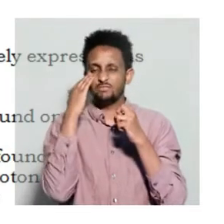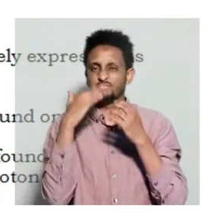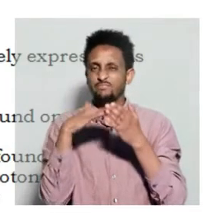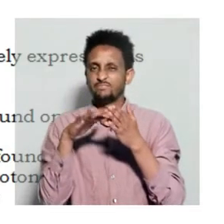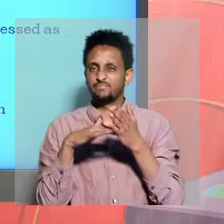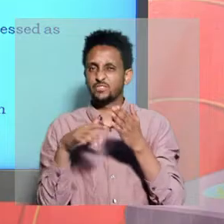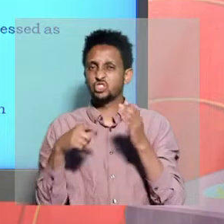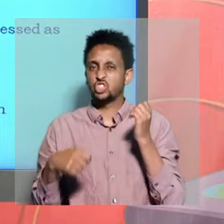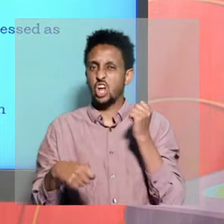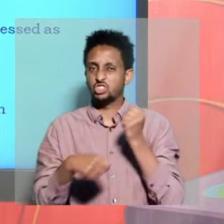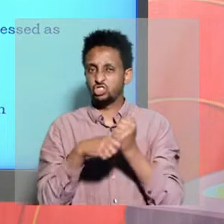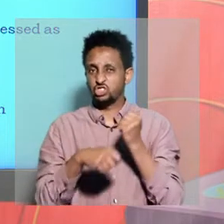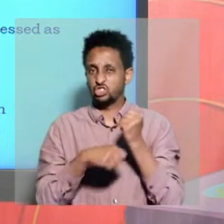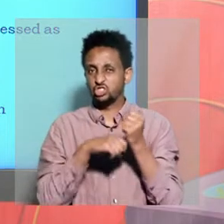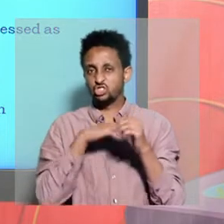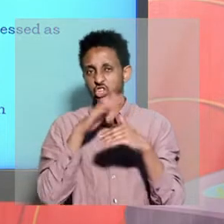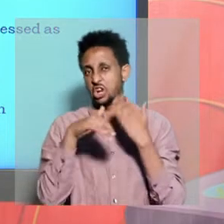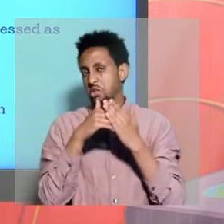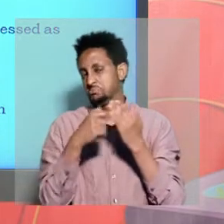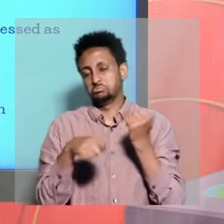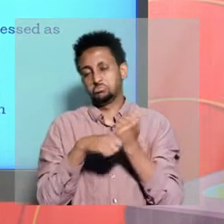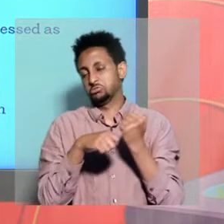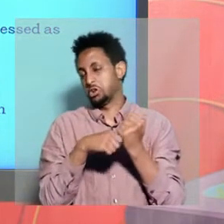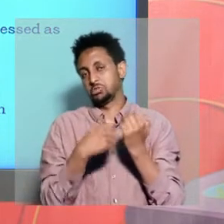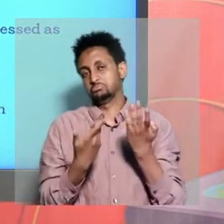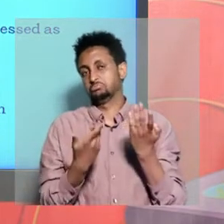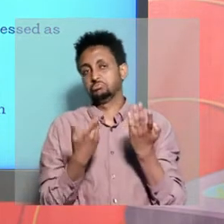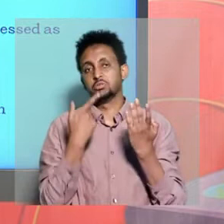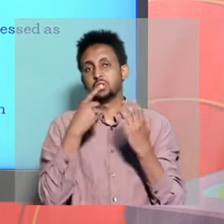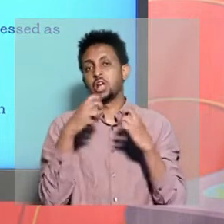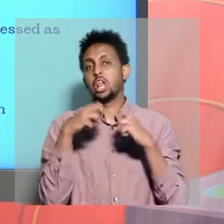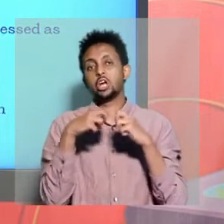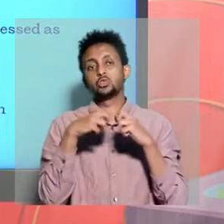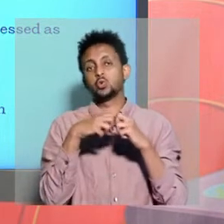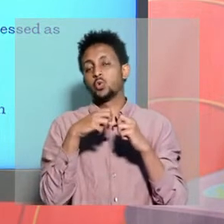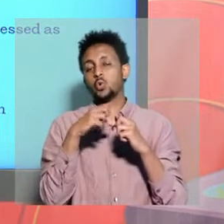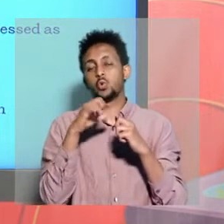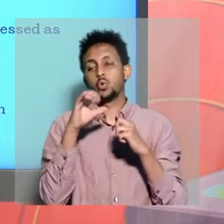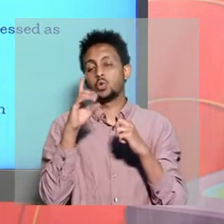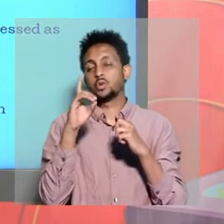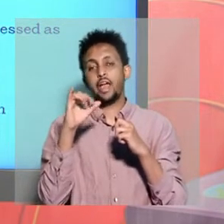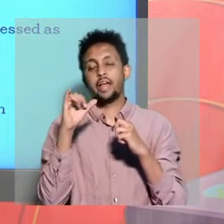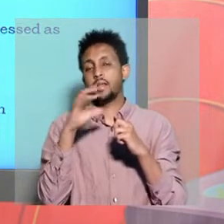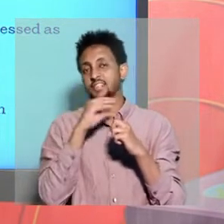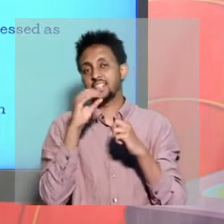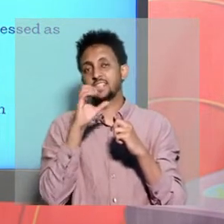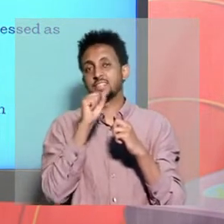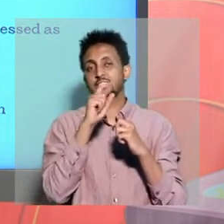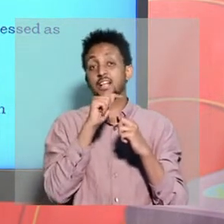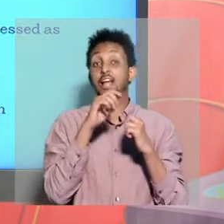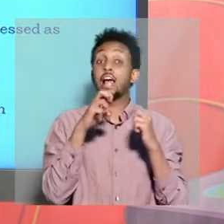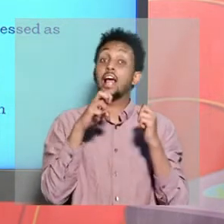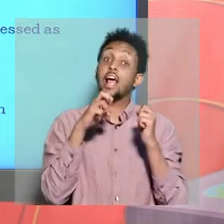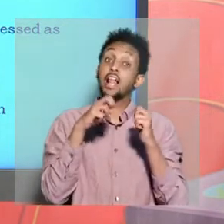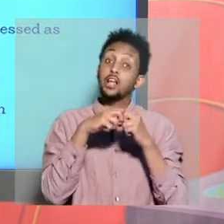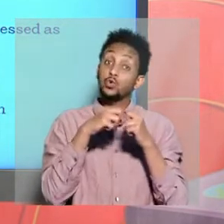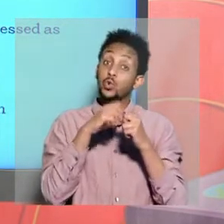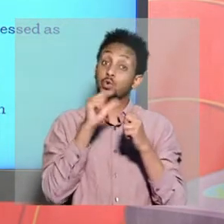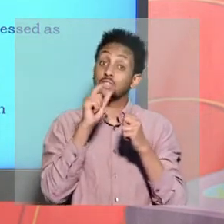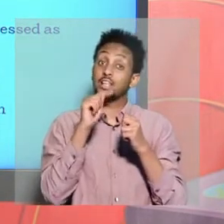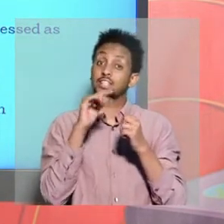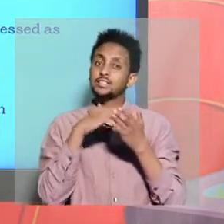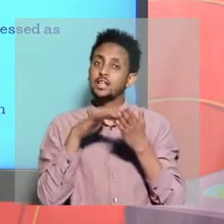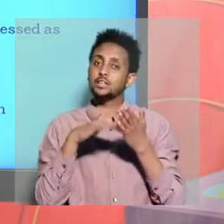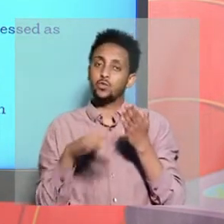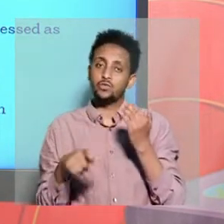about charges in general, and it can be further classified as electrodynamics and electrostatics. Electrostatics is the study